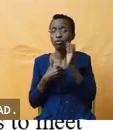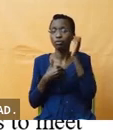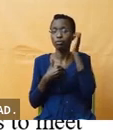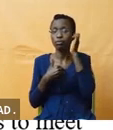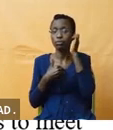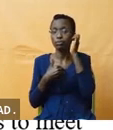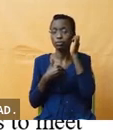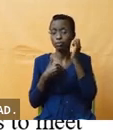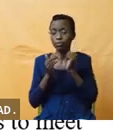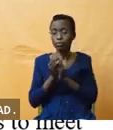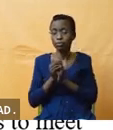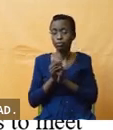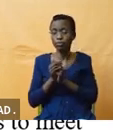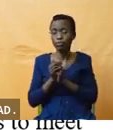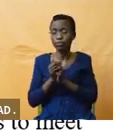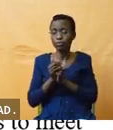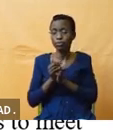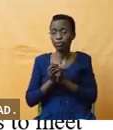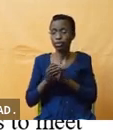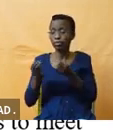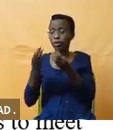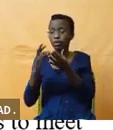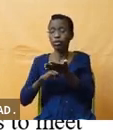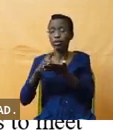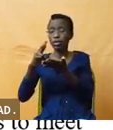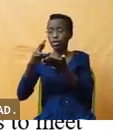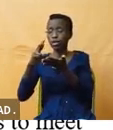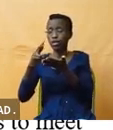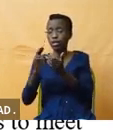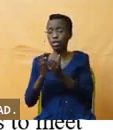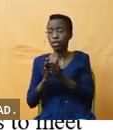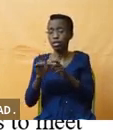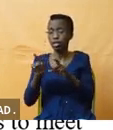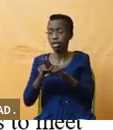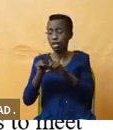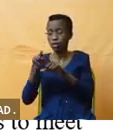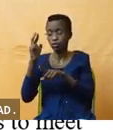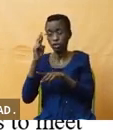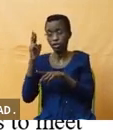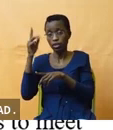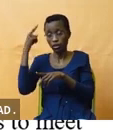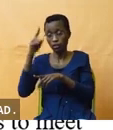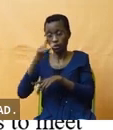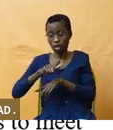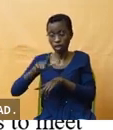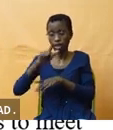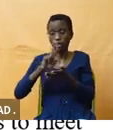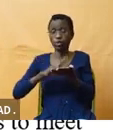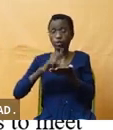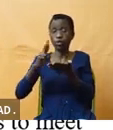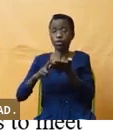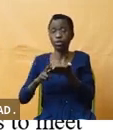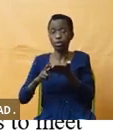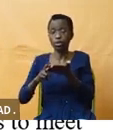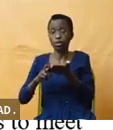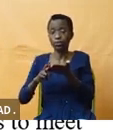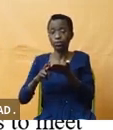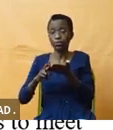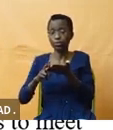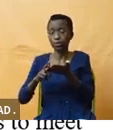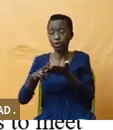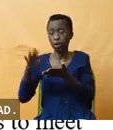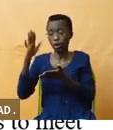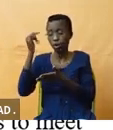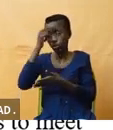take the majority of the resources within a country, then the very reason for domestic resource mobilization then is curtailed, because